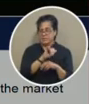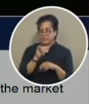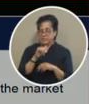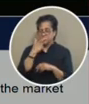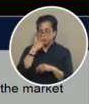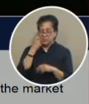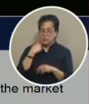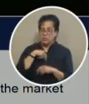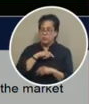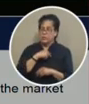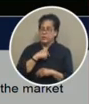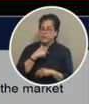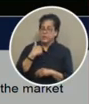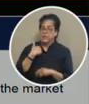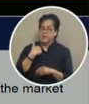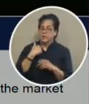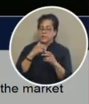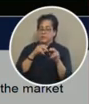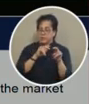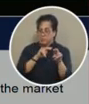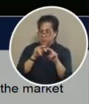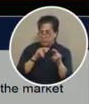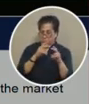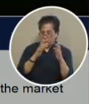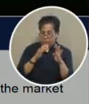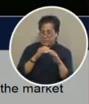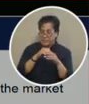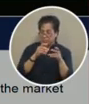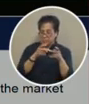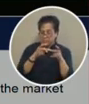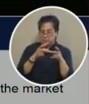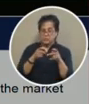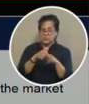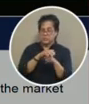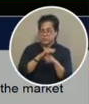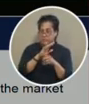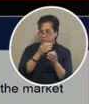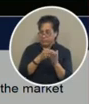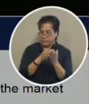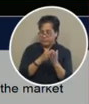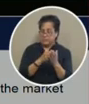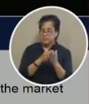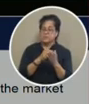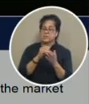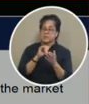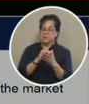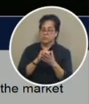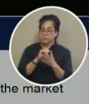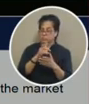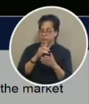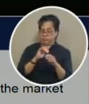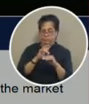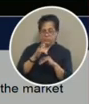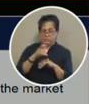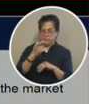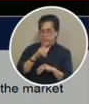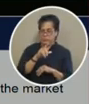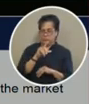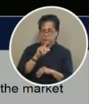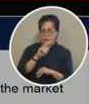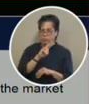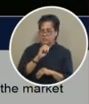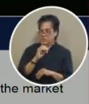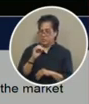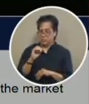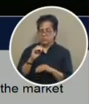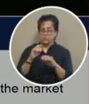had the monitoring in place in order to recover funds, that went back, I think, to the early 2000s, and that would have meant millions